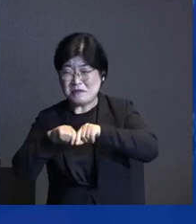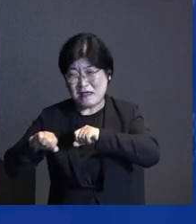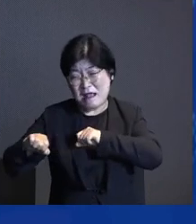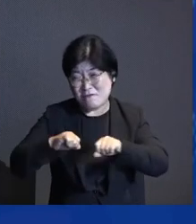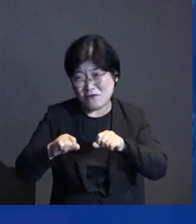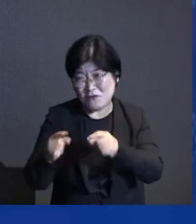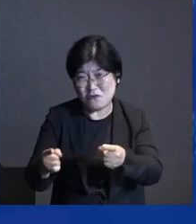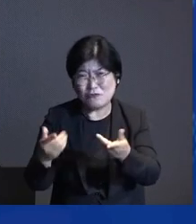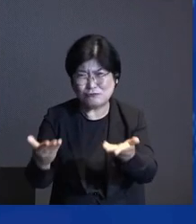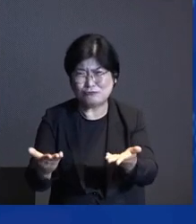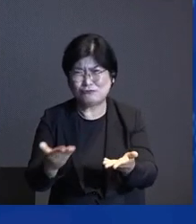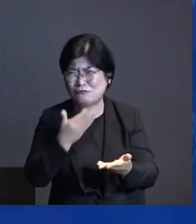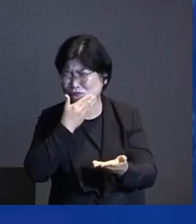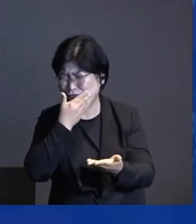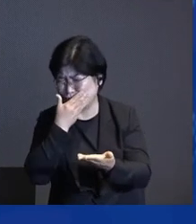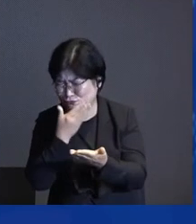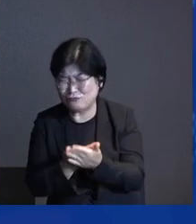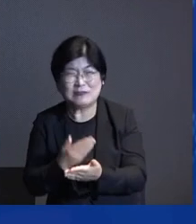believe.